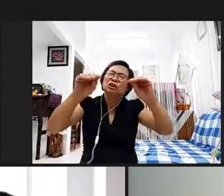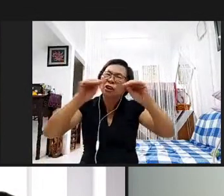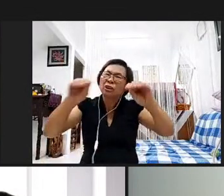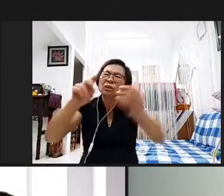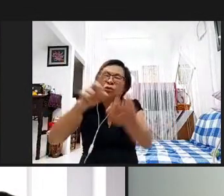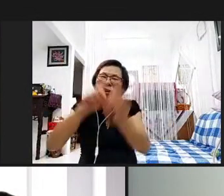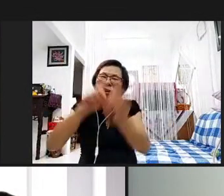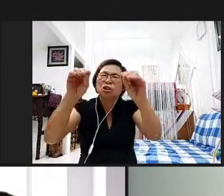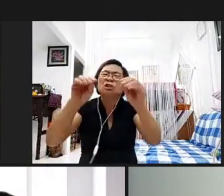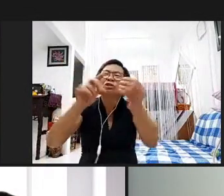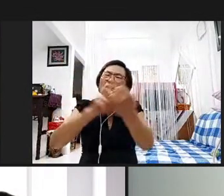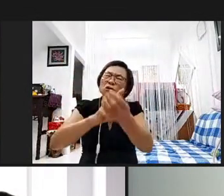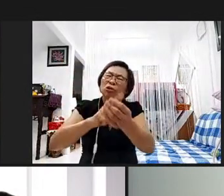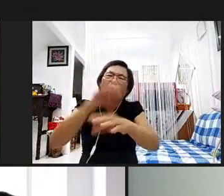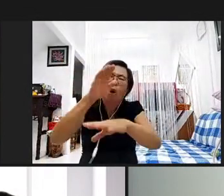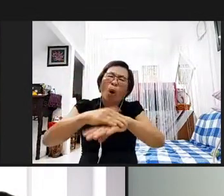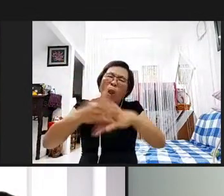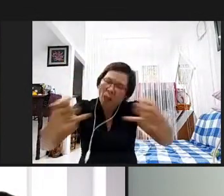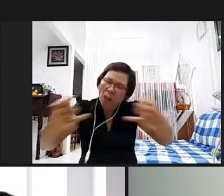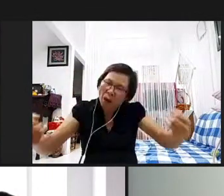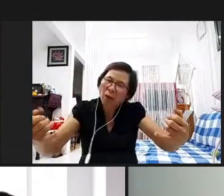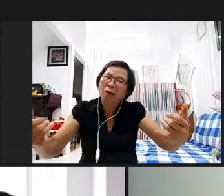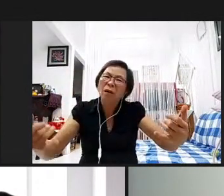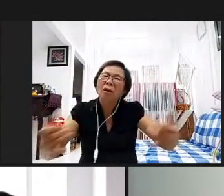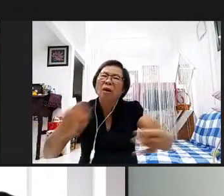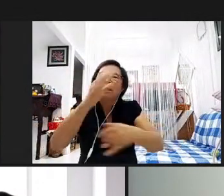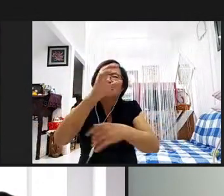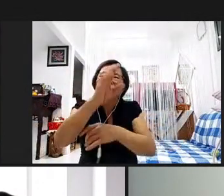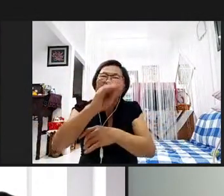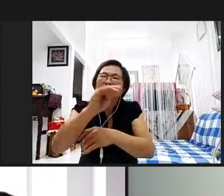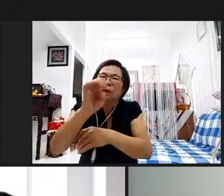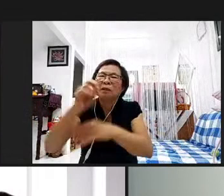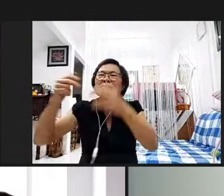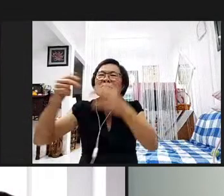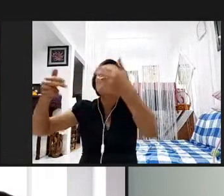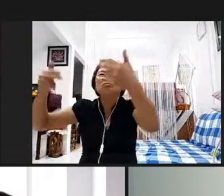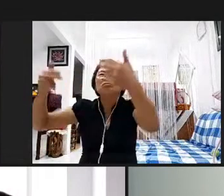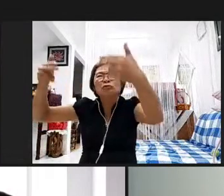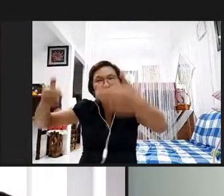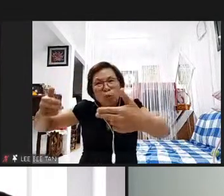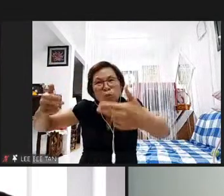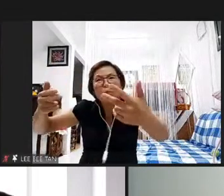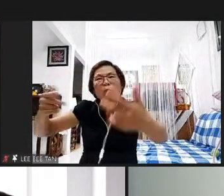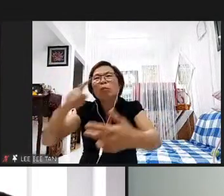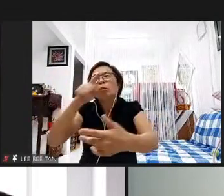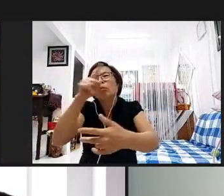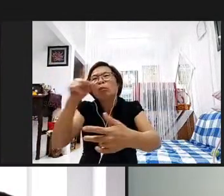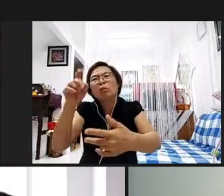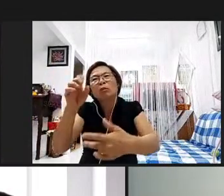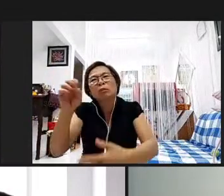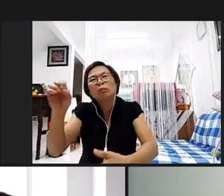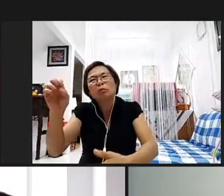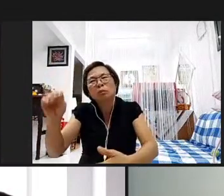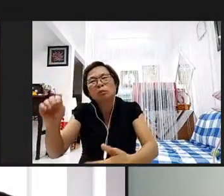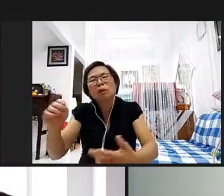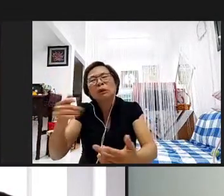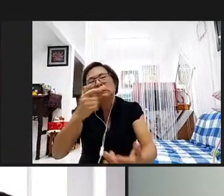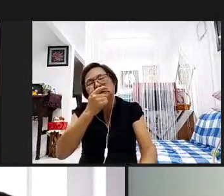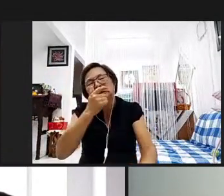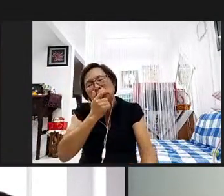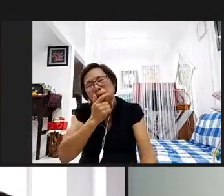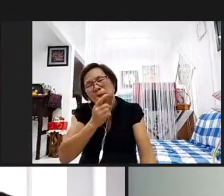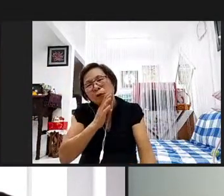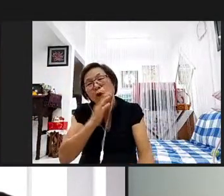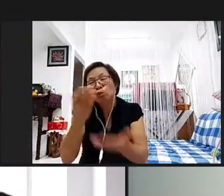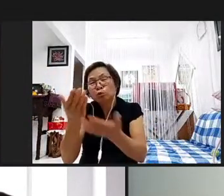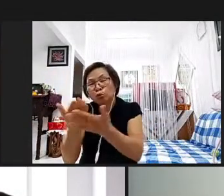online. Our CME are all on Zoom, and very sad to say that because the new doctor come